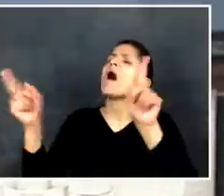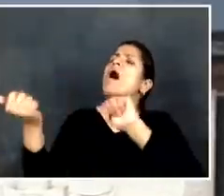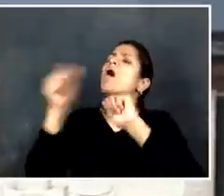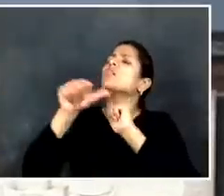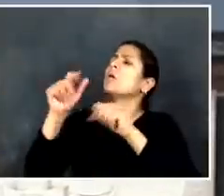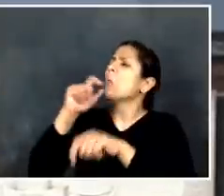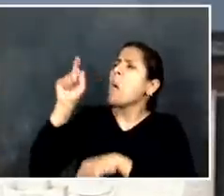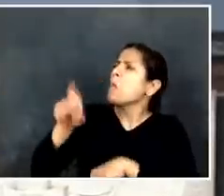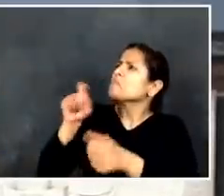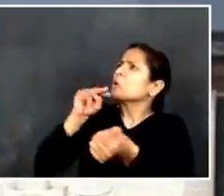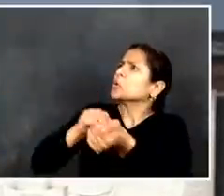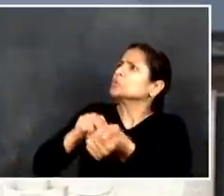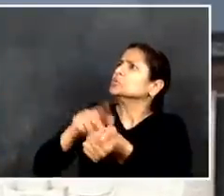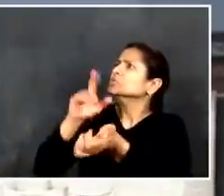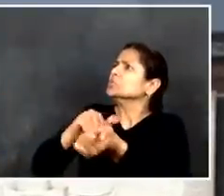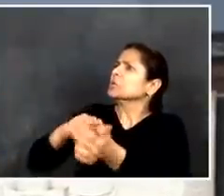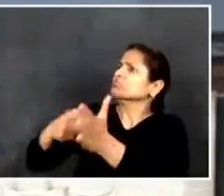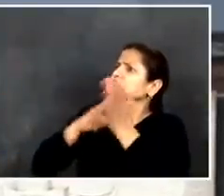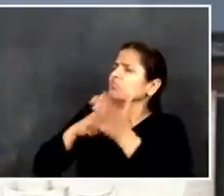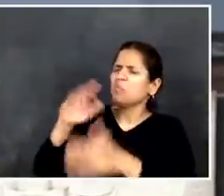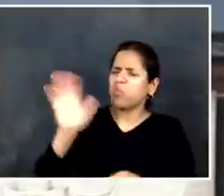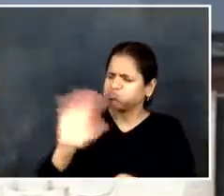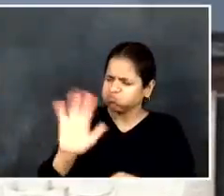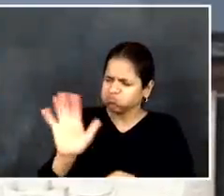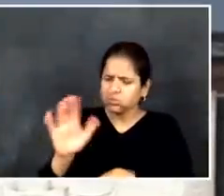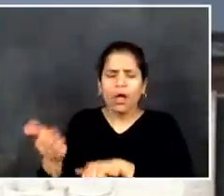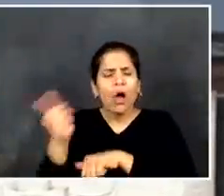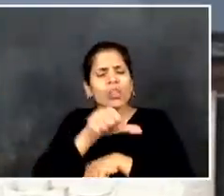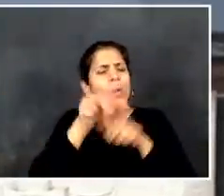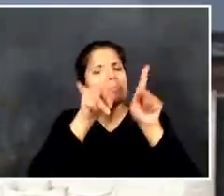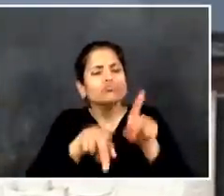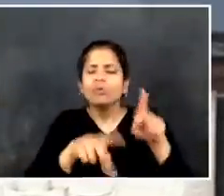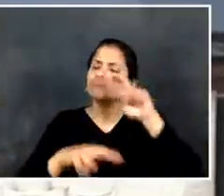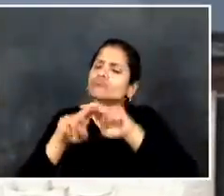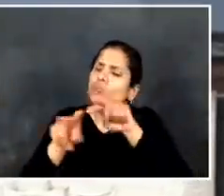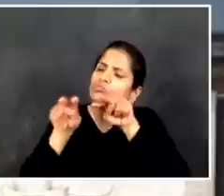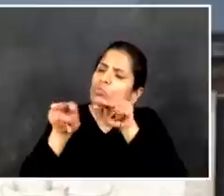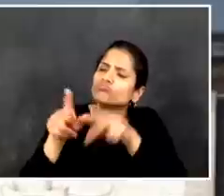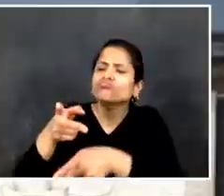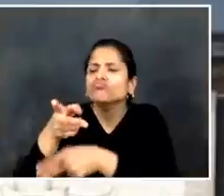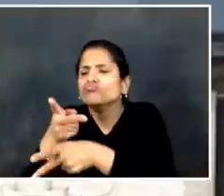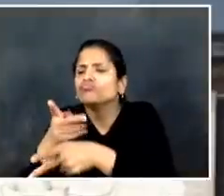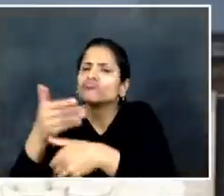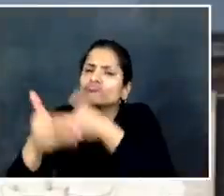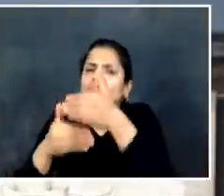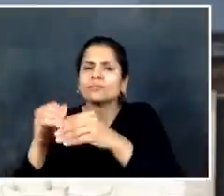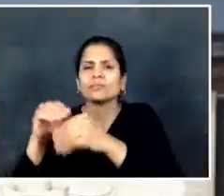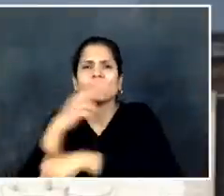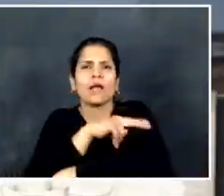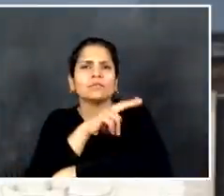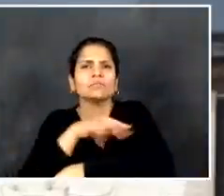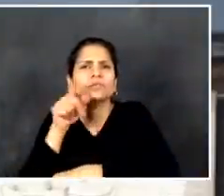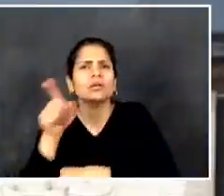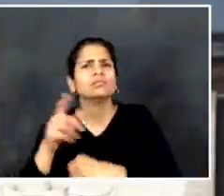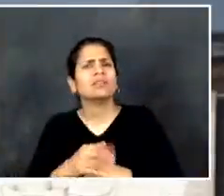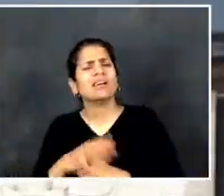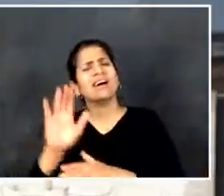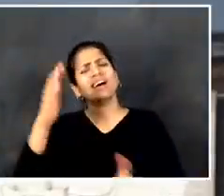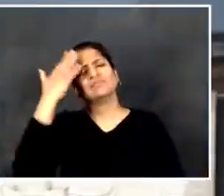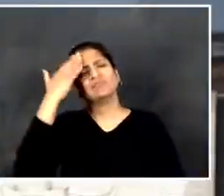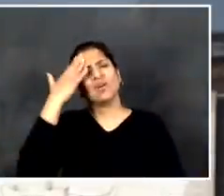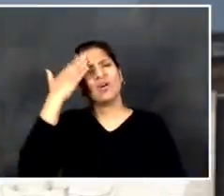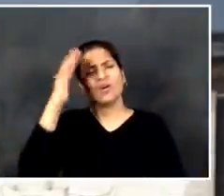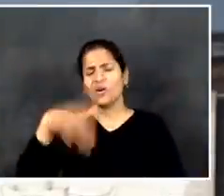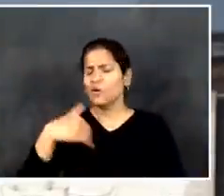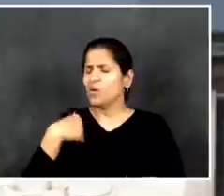hospitals are and our healthcare workers are, they're also incredibly busy and stressed right now dealing with so much. And it is